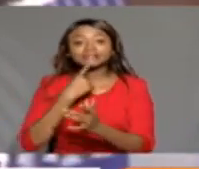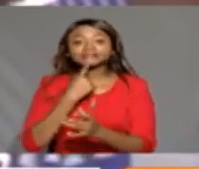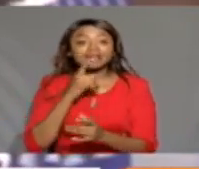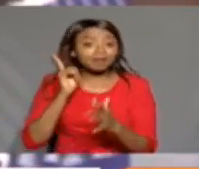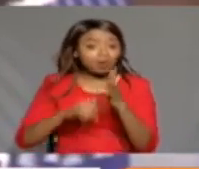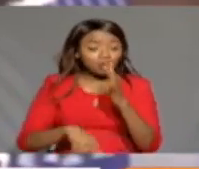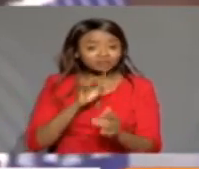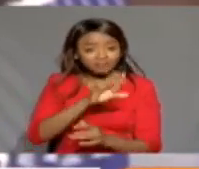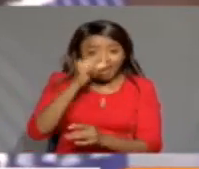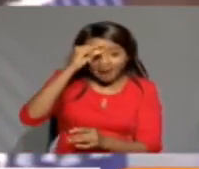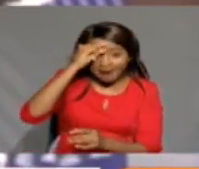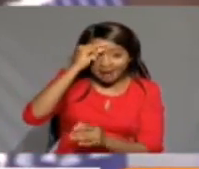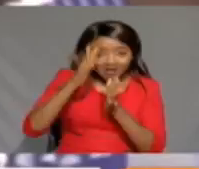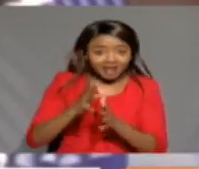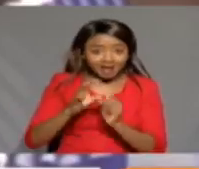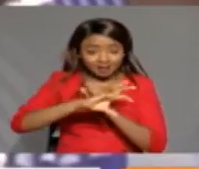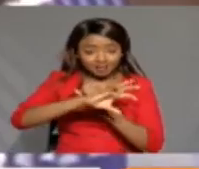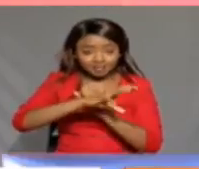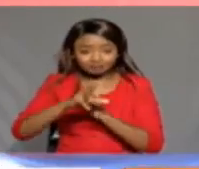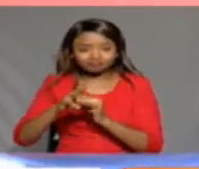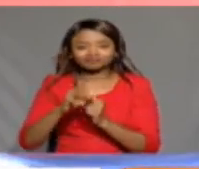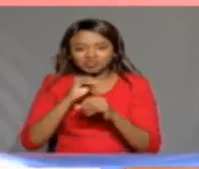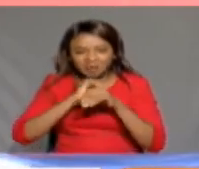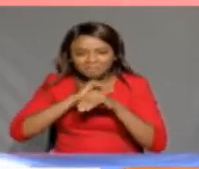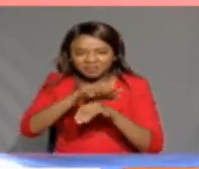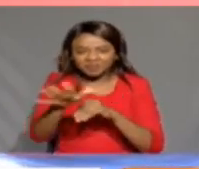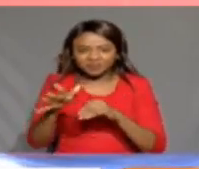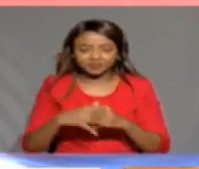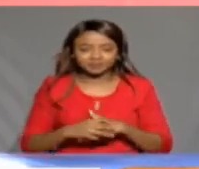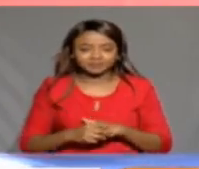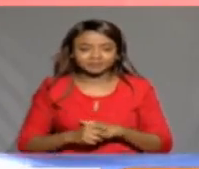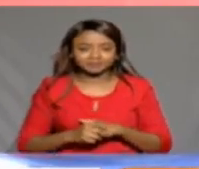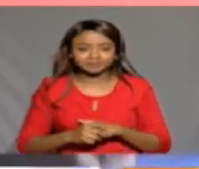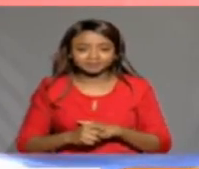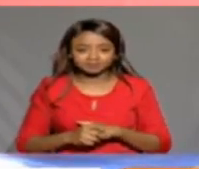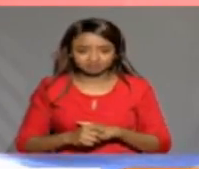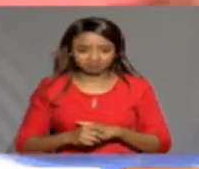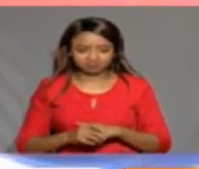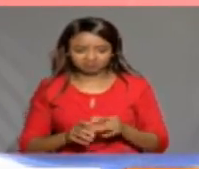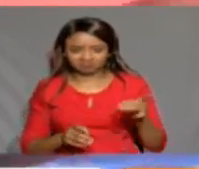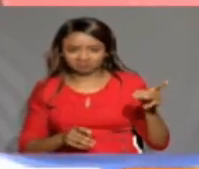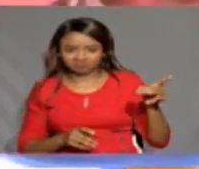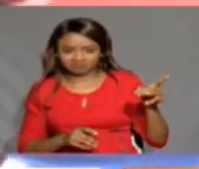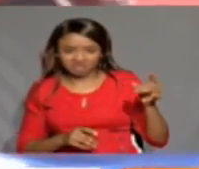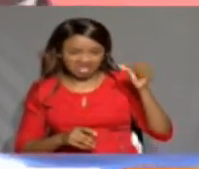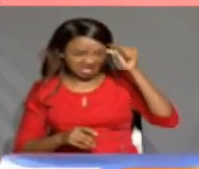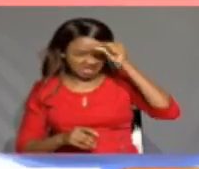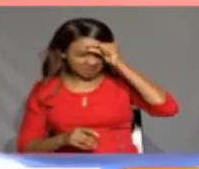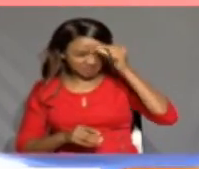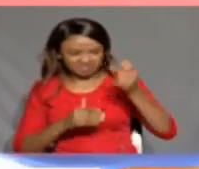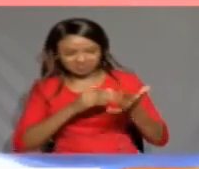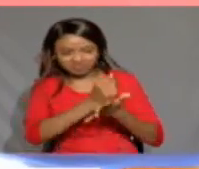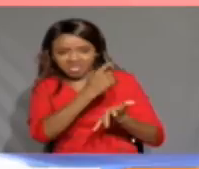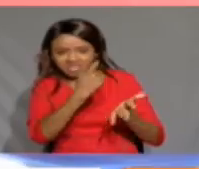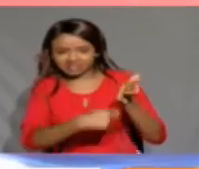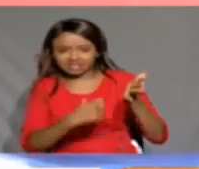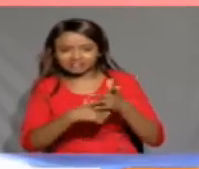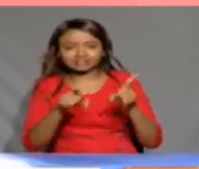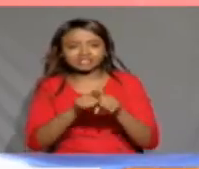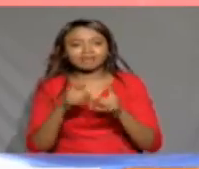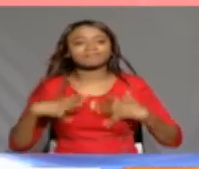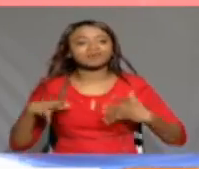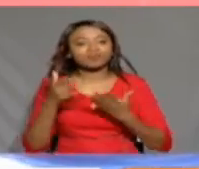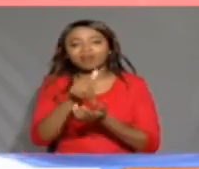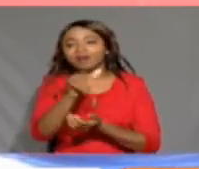Governor Ngilu over claims of incitement. Hii serikali tunailipa kodi kama watu